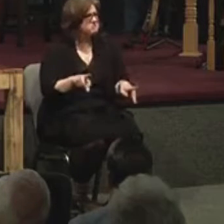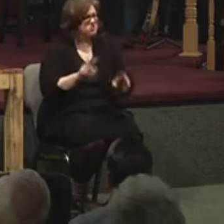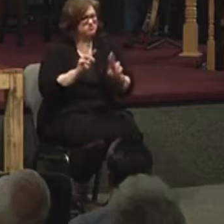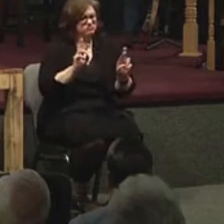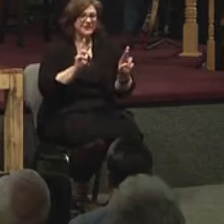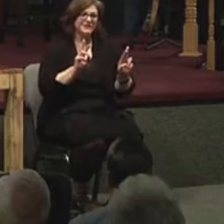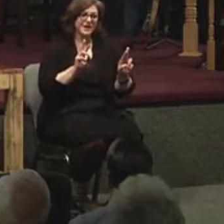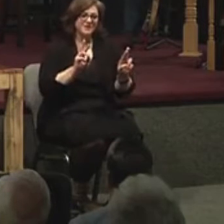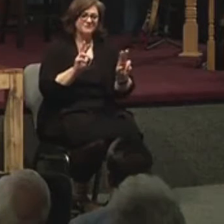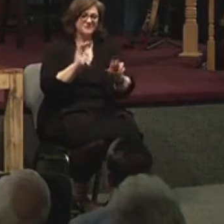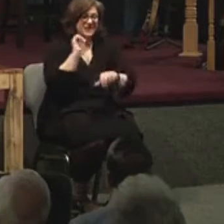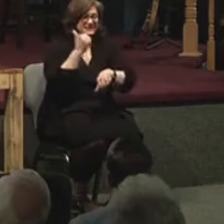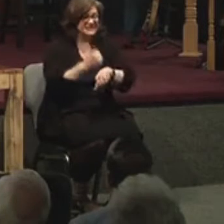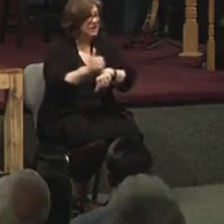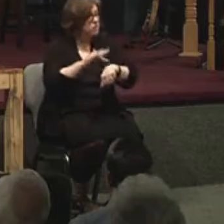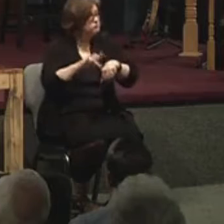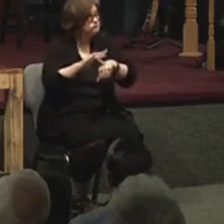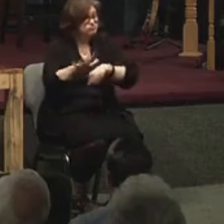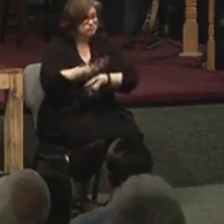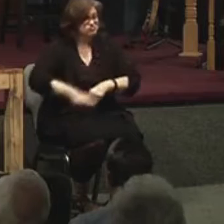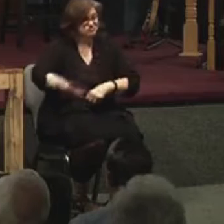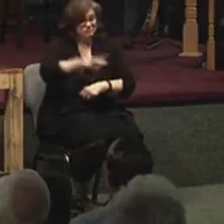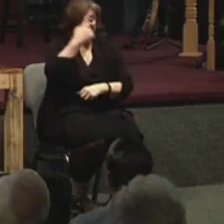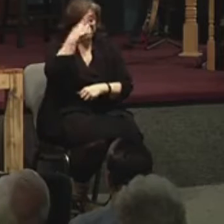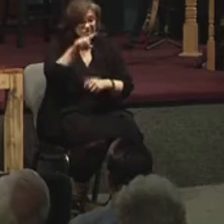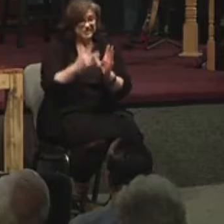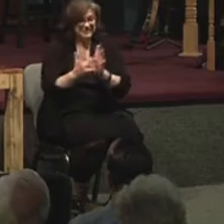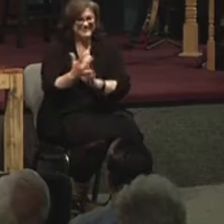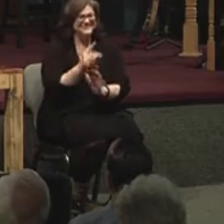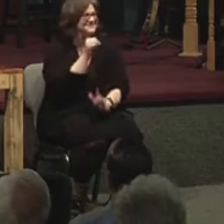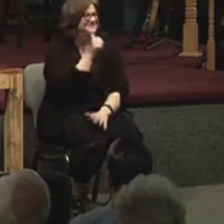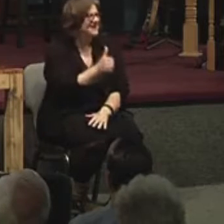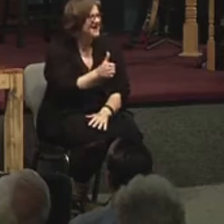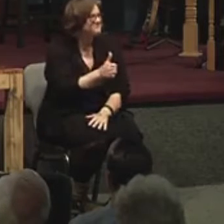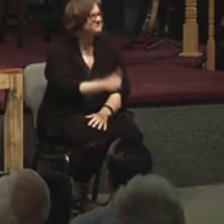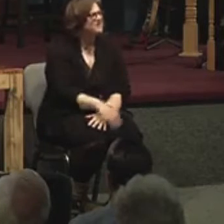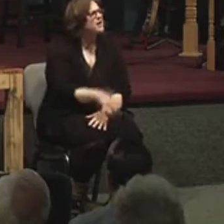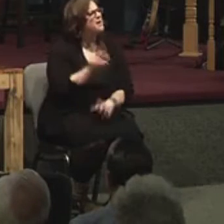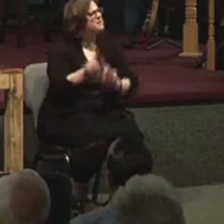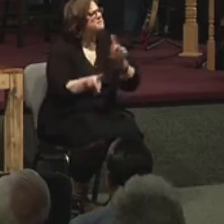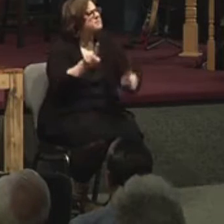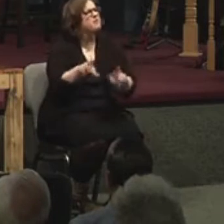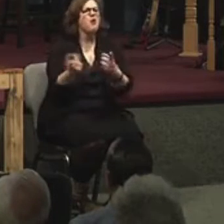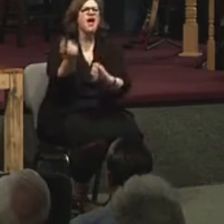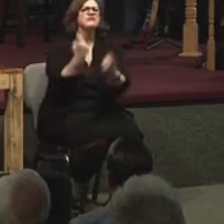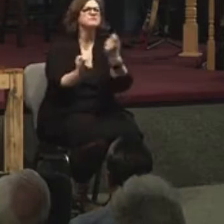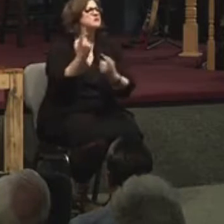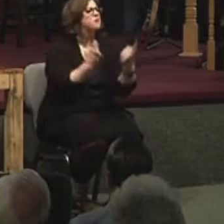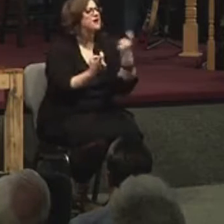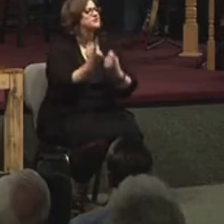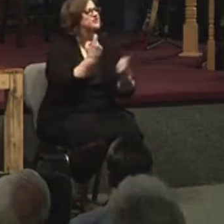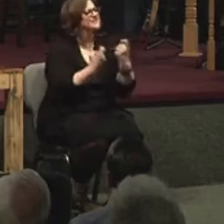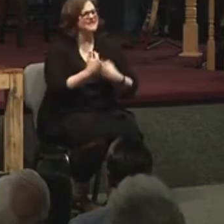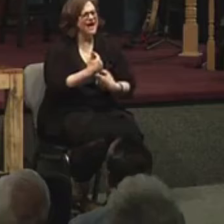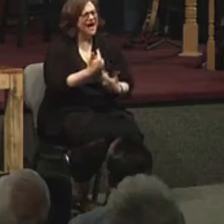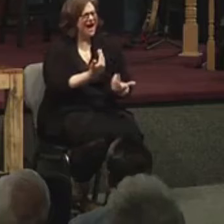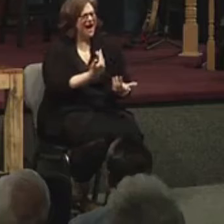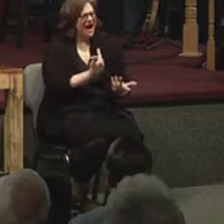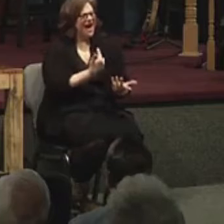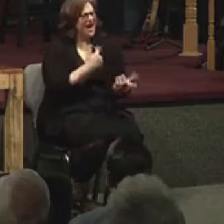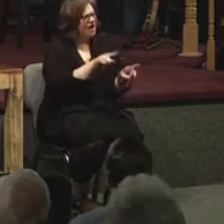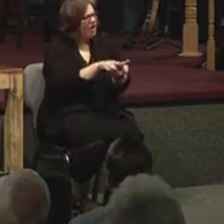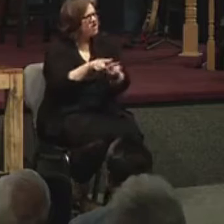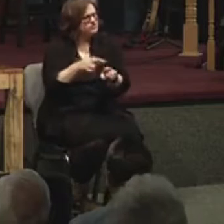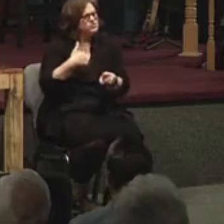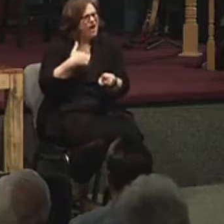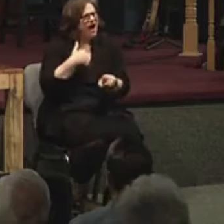story, I ask questions that can't really be answered by looking at what's there. But these are some of the questions that I ask myself